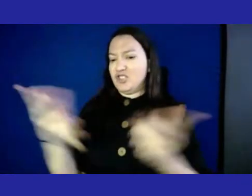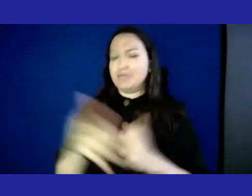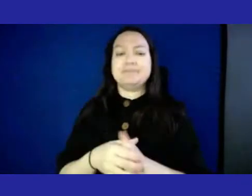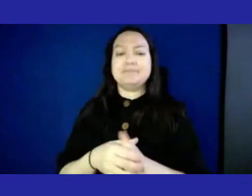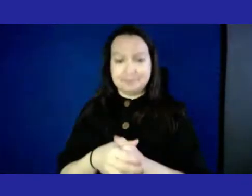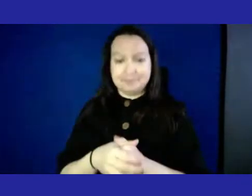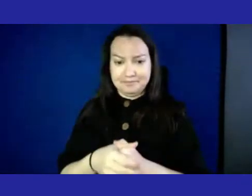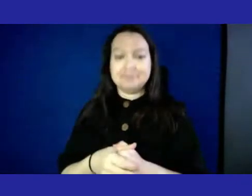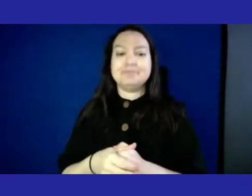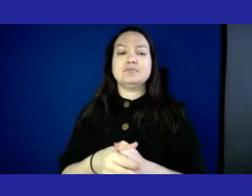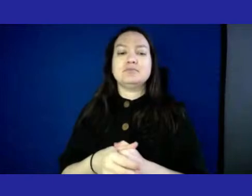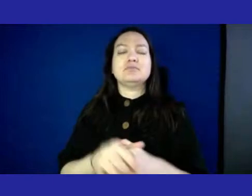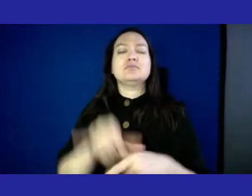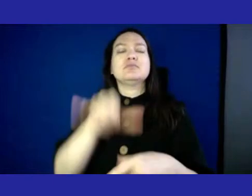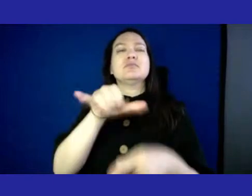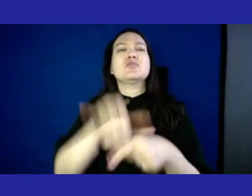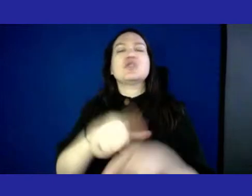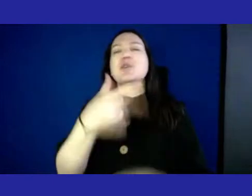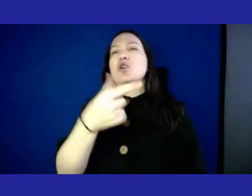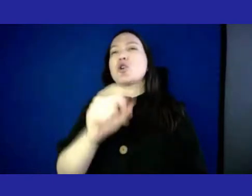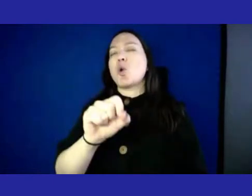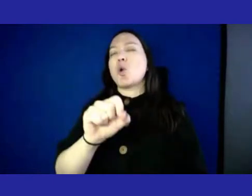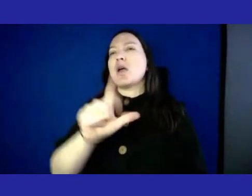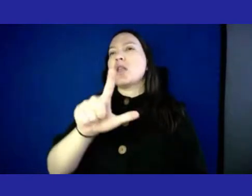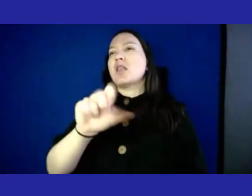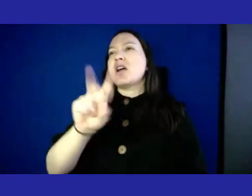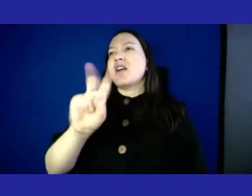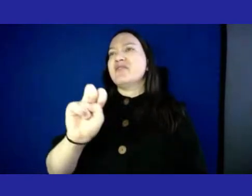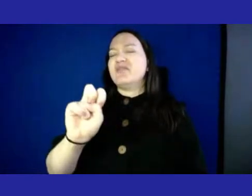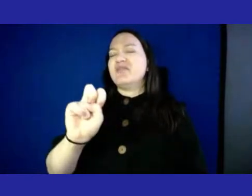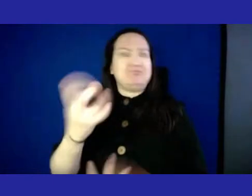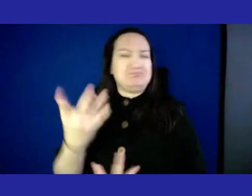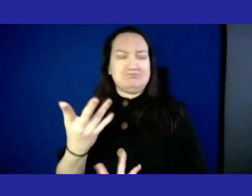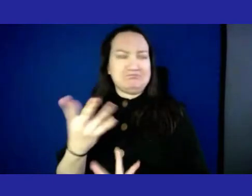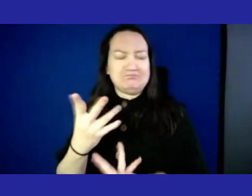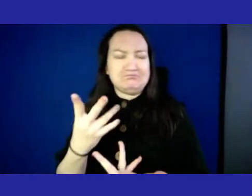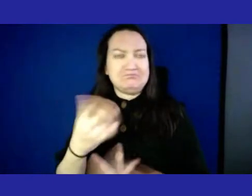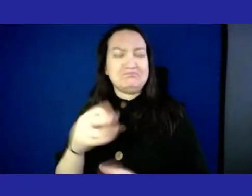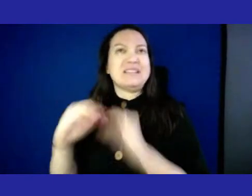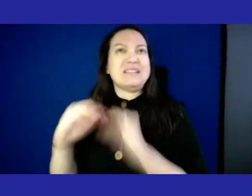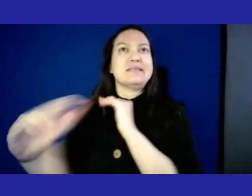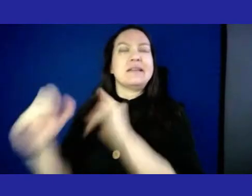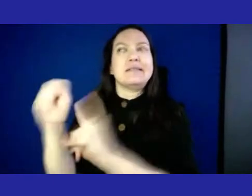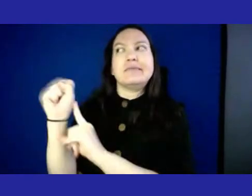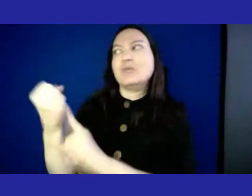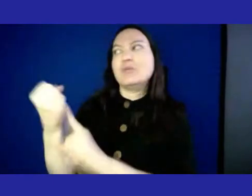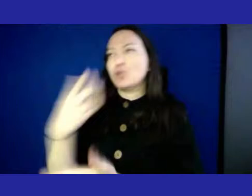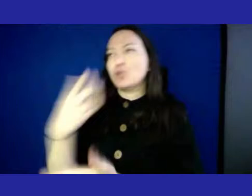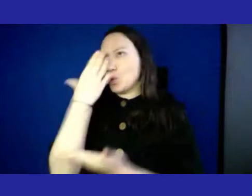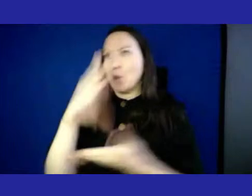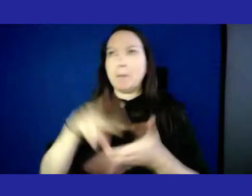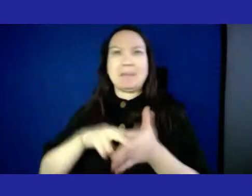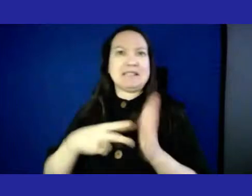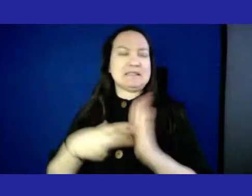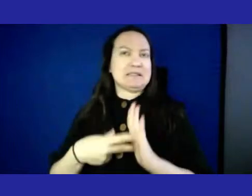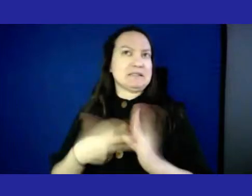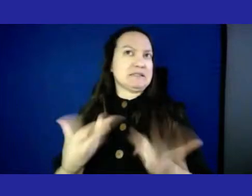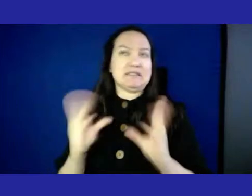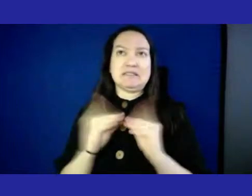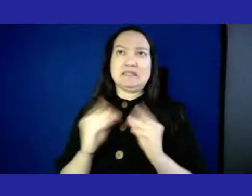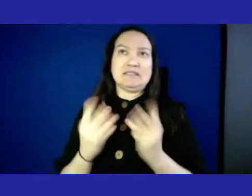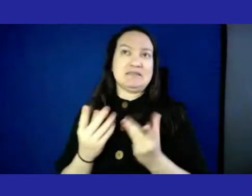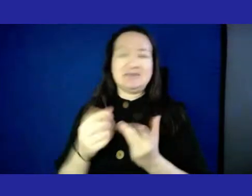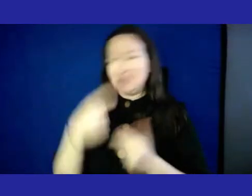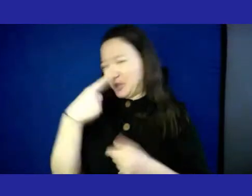The term go live and steady state, she wasn't totally clear on those meanings, but it's, I guess again, if you could